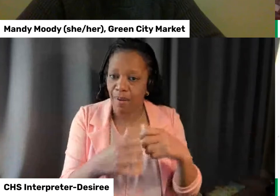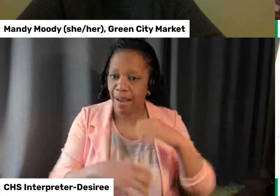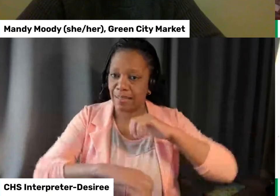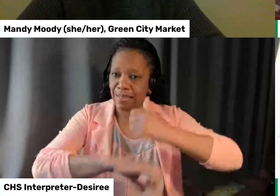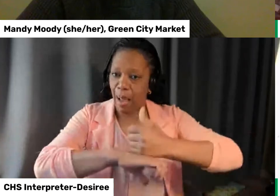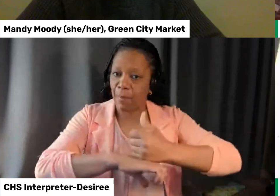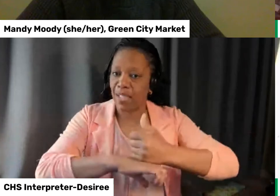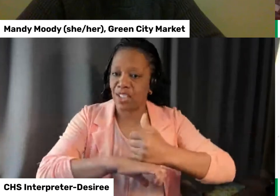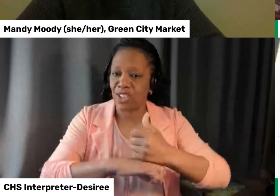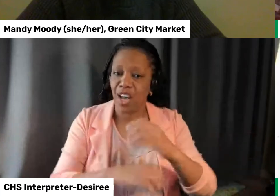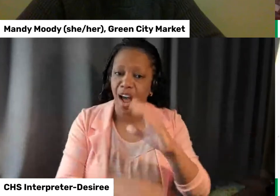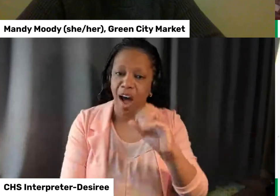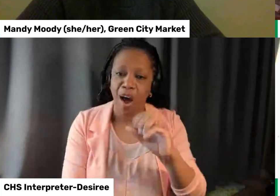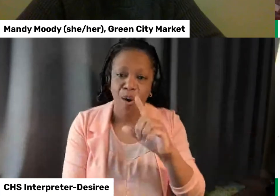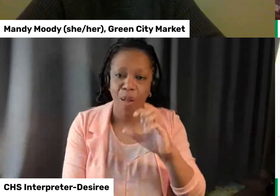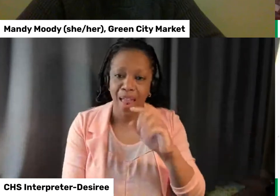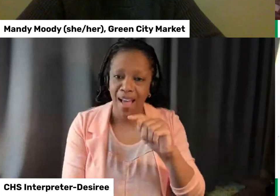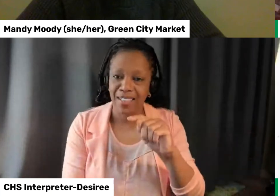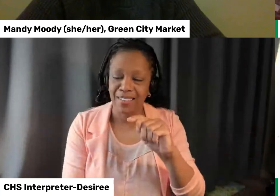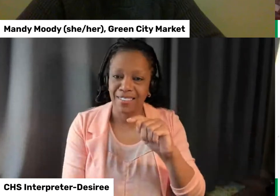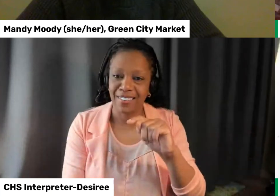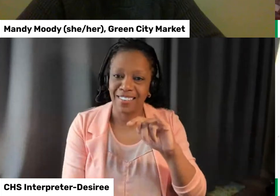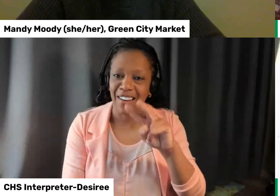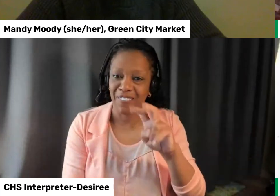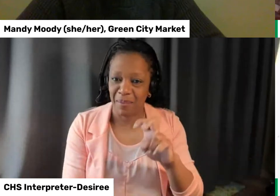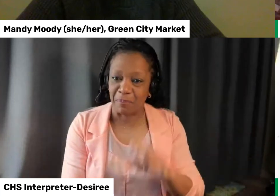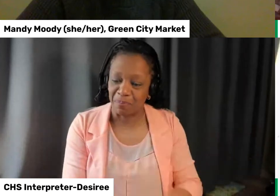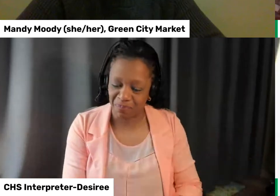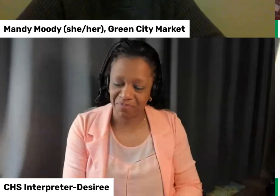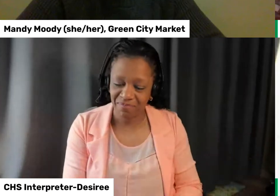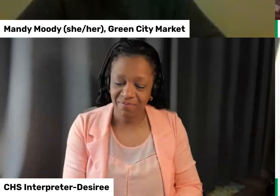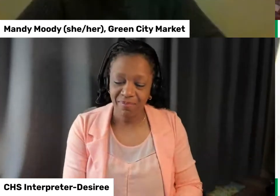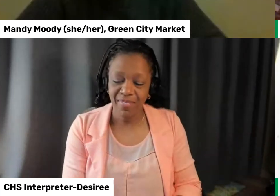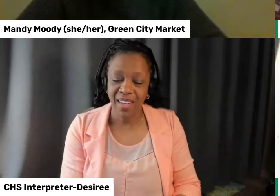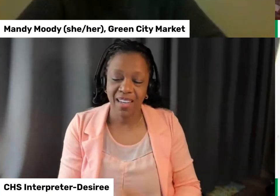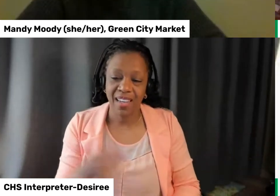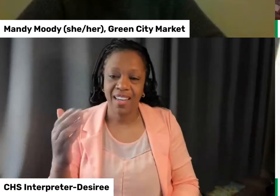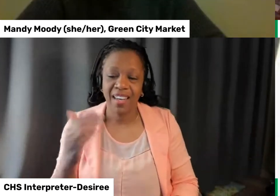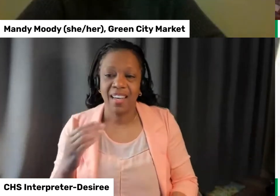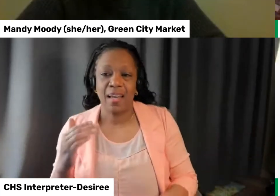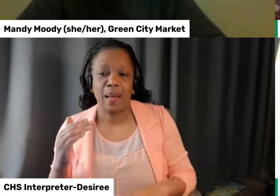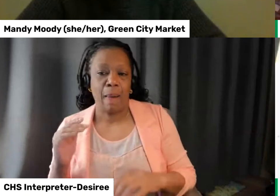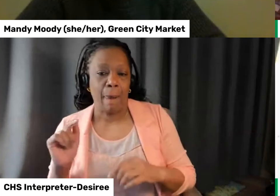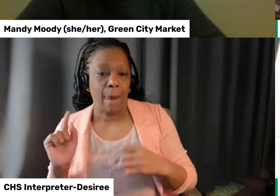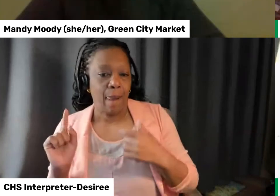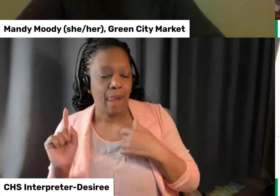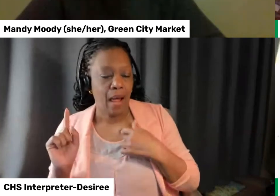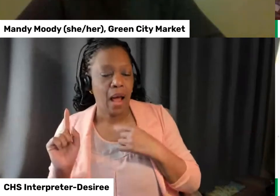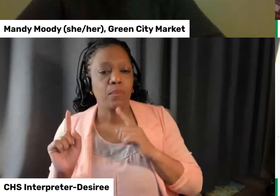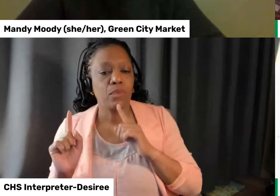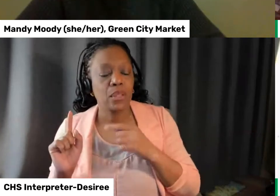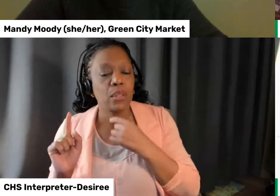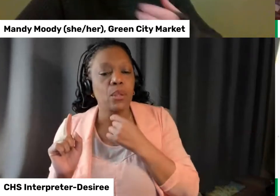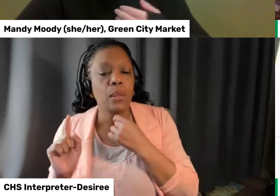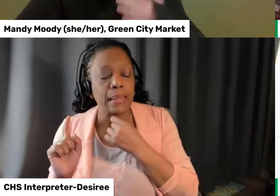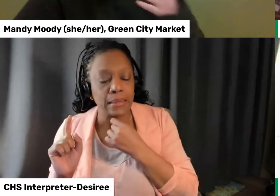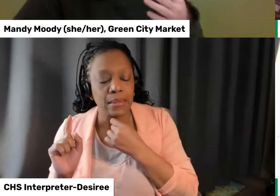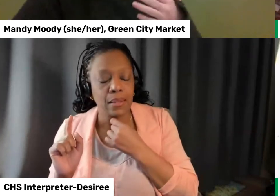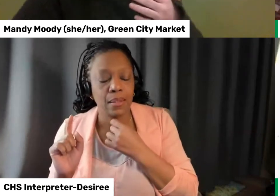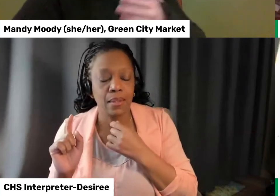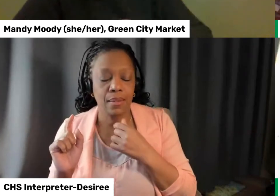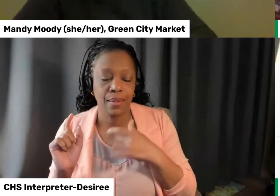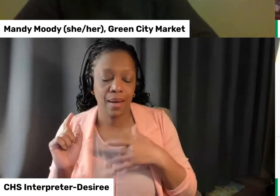Your comment too makes me think, and I'm so curious to watch this unfold. I feel like because